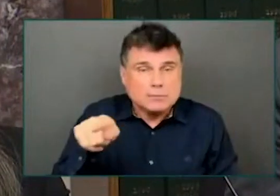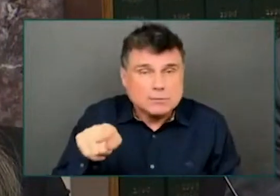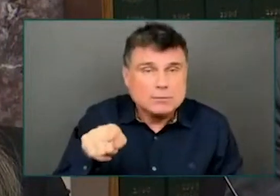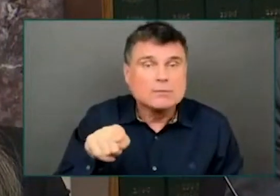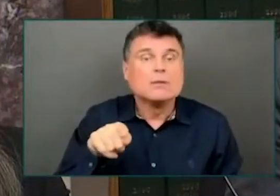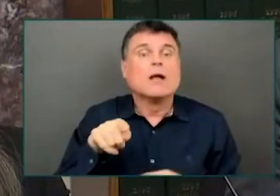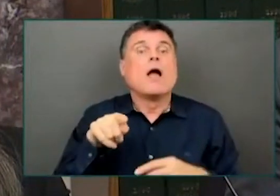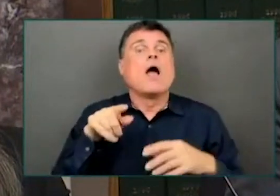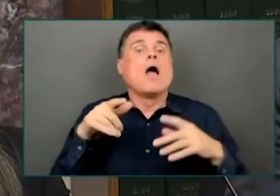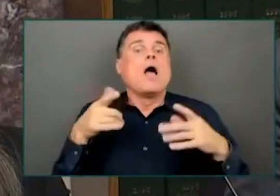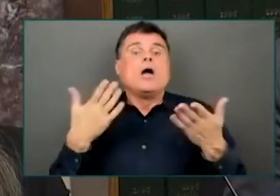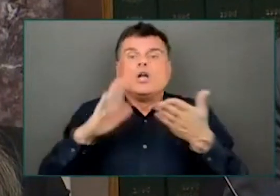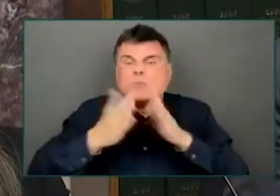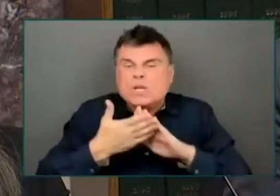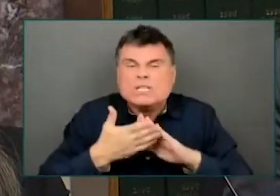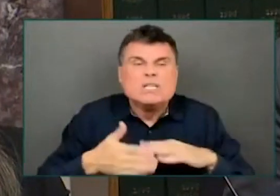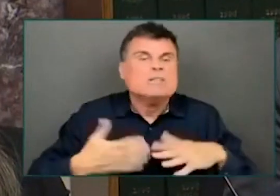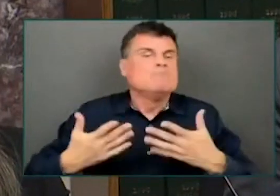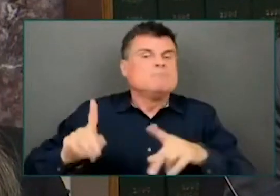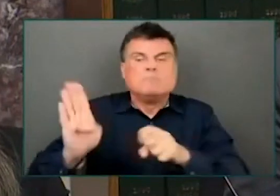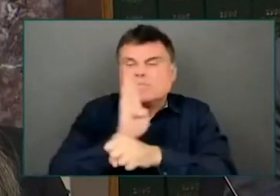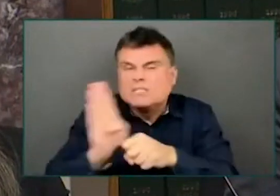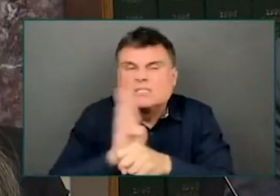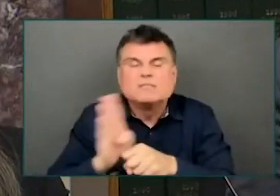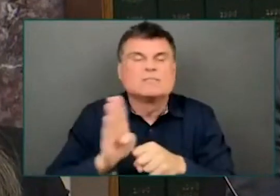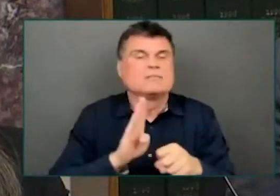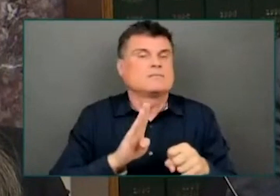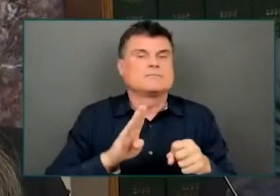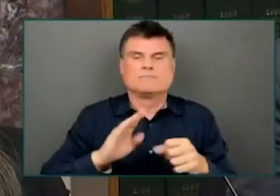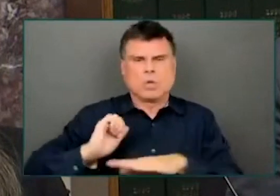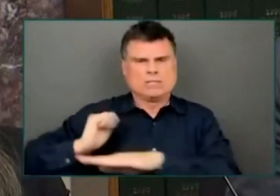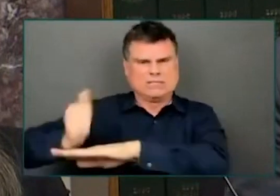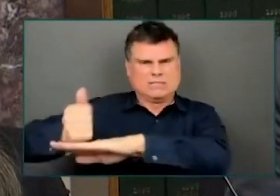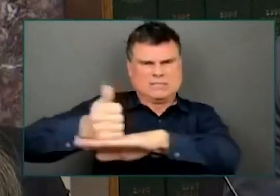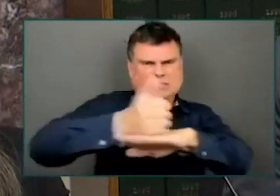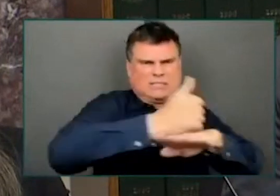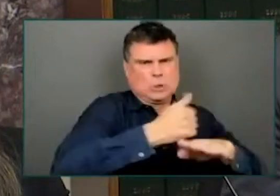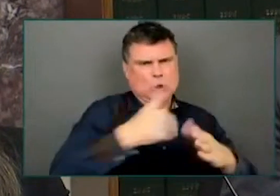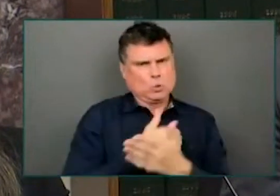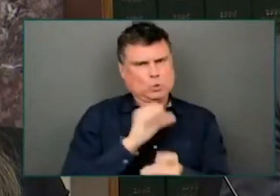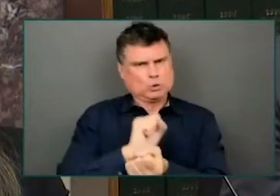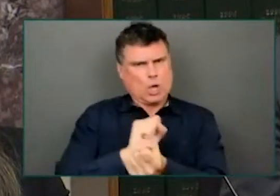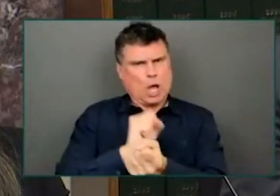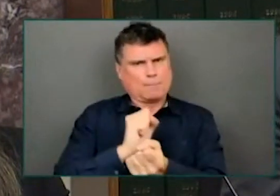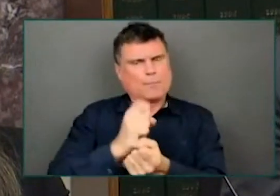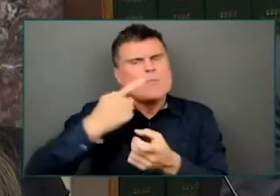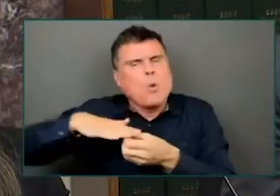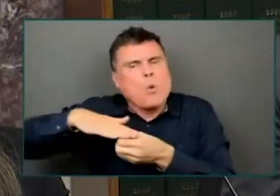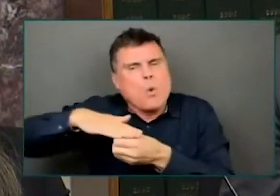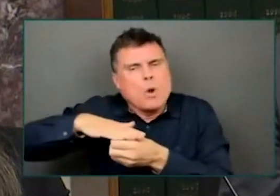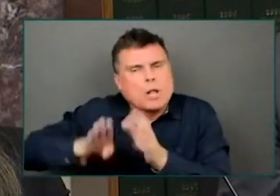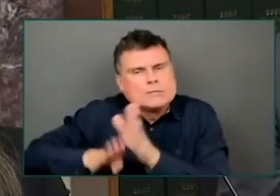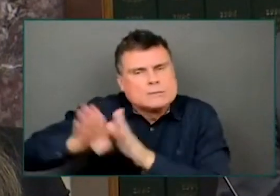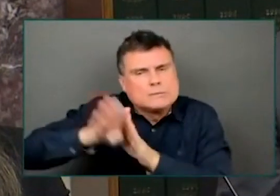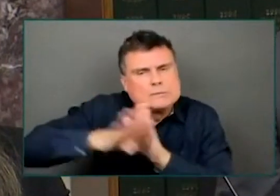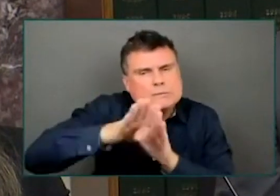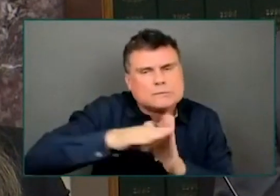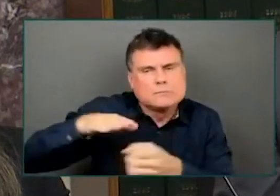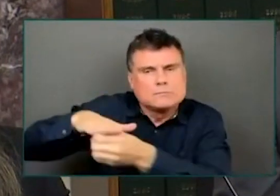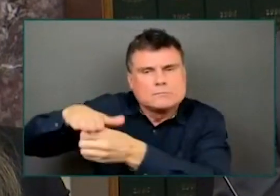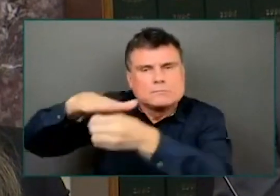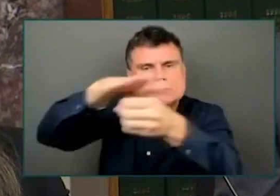local economies, and the creation of jobs through new local infrastructure projects. Additional opportunities for communities and First Nations will come